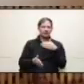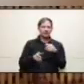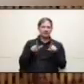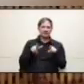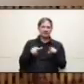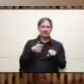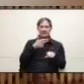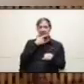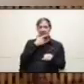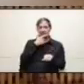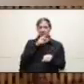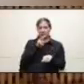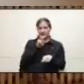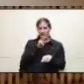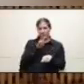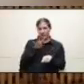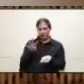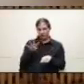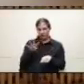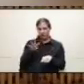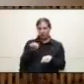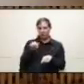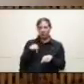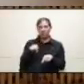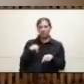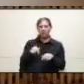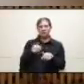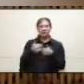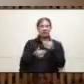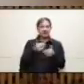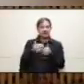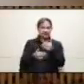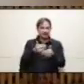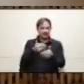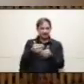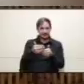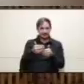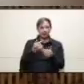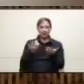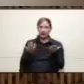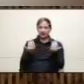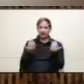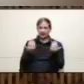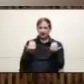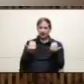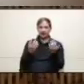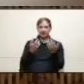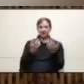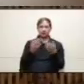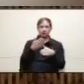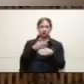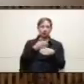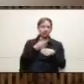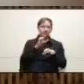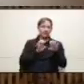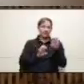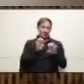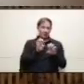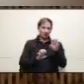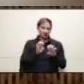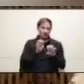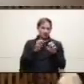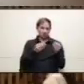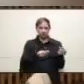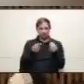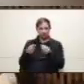December 2024. And in terms of the processes, we were expected to take the job evaluation to council